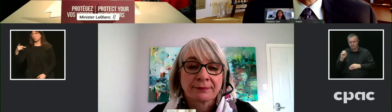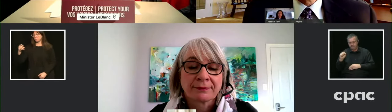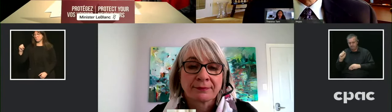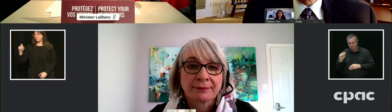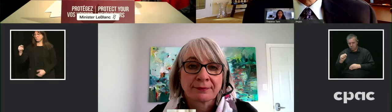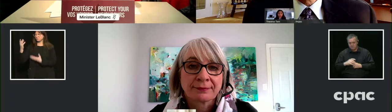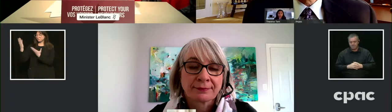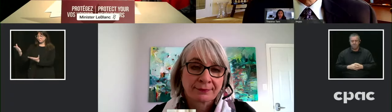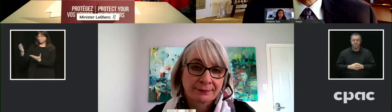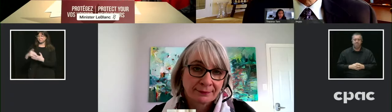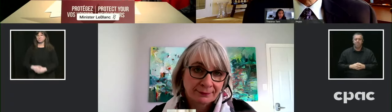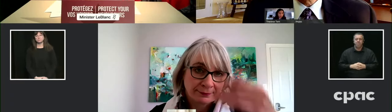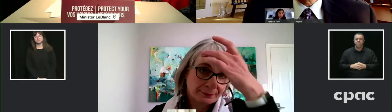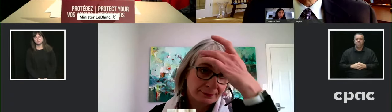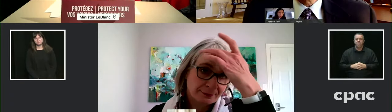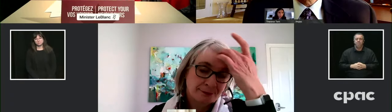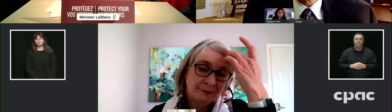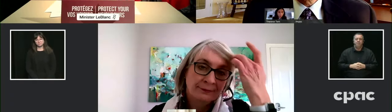open.